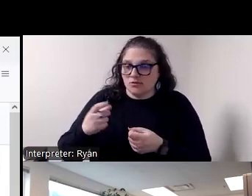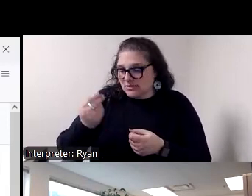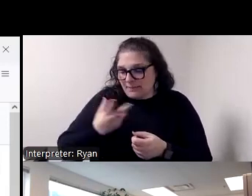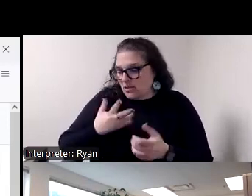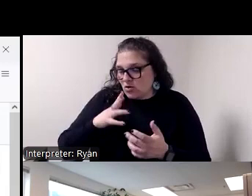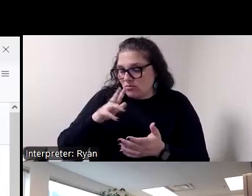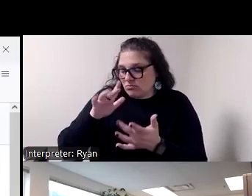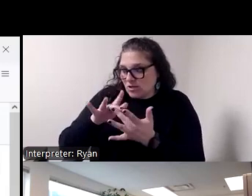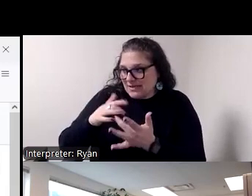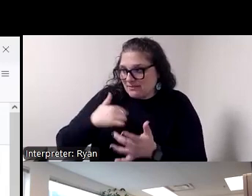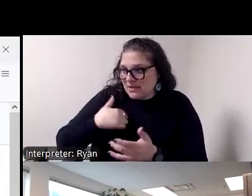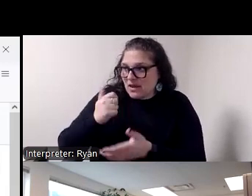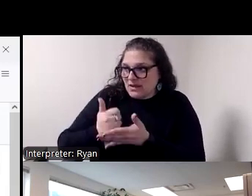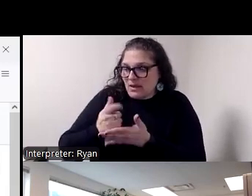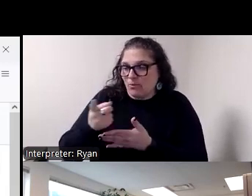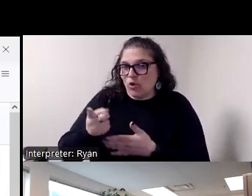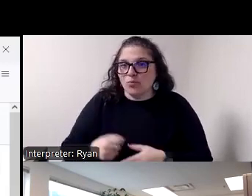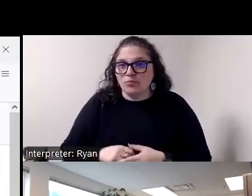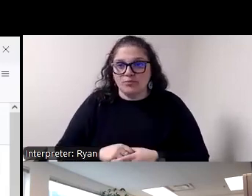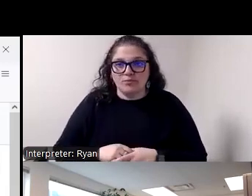happy to help you.